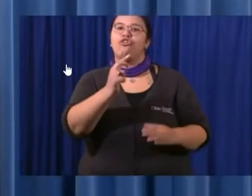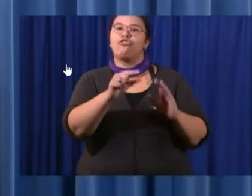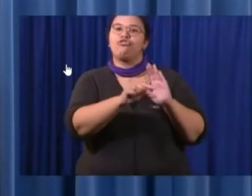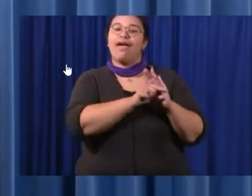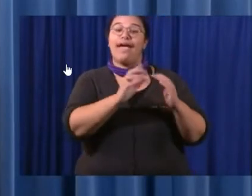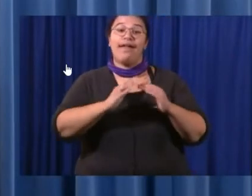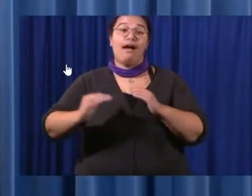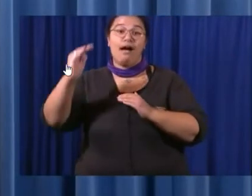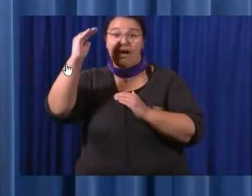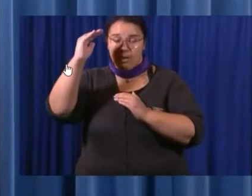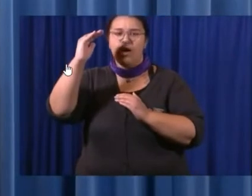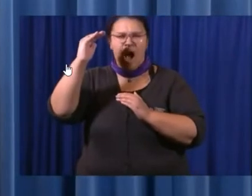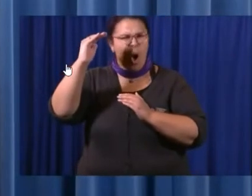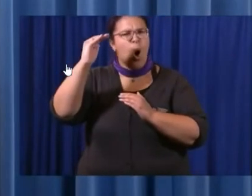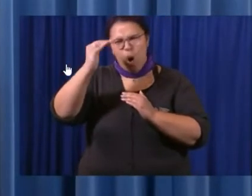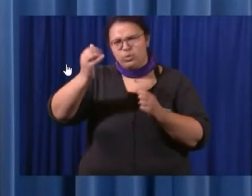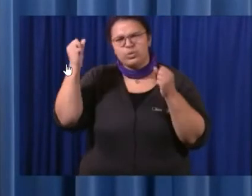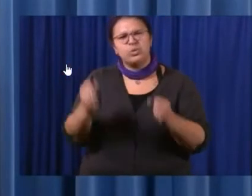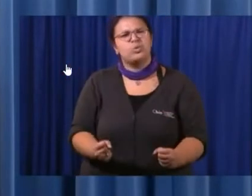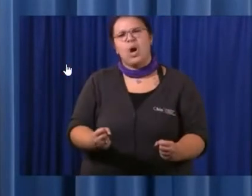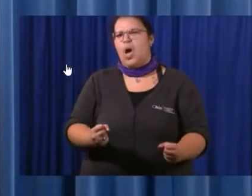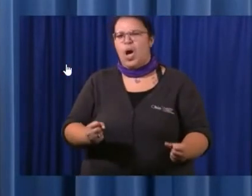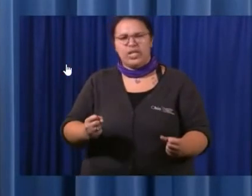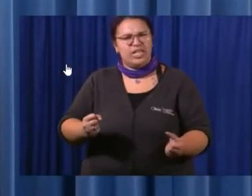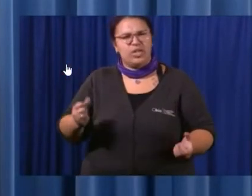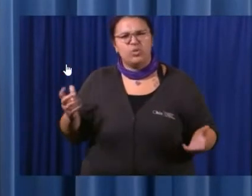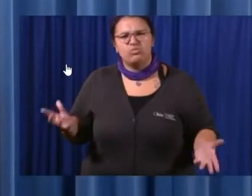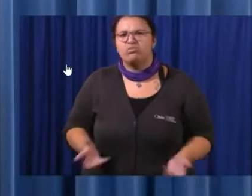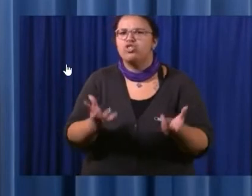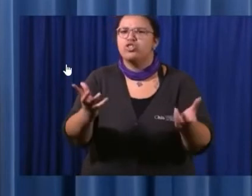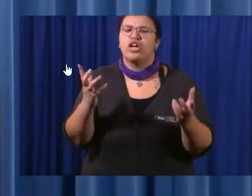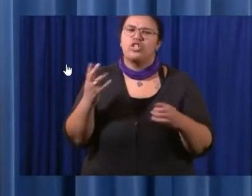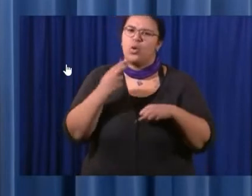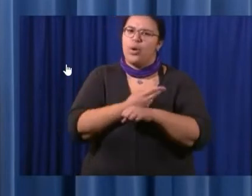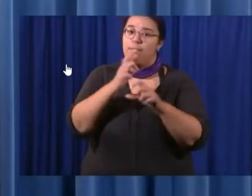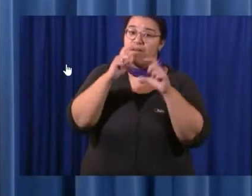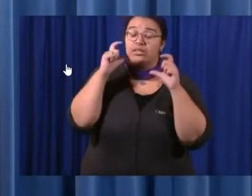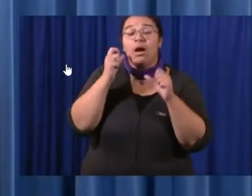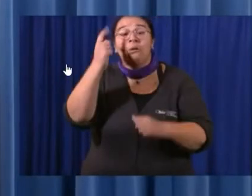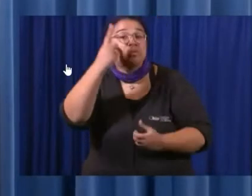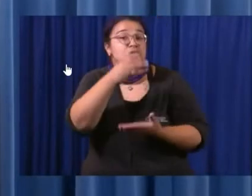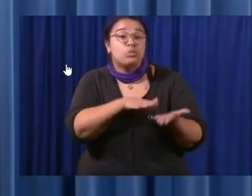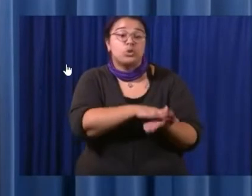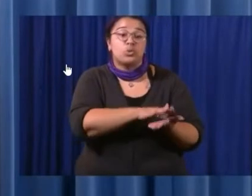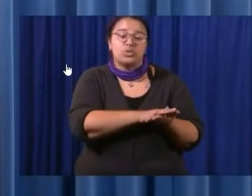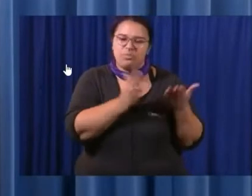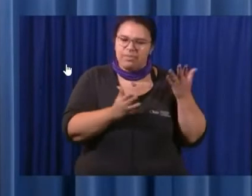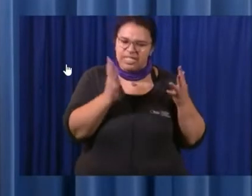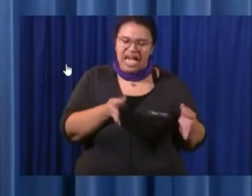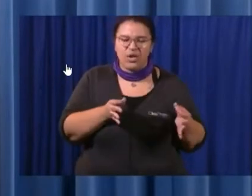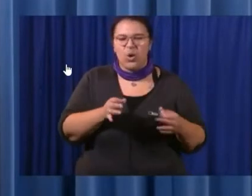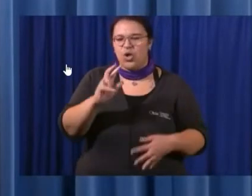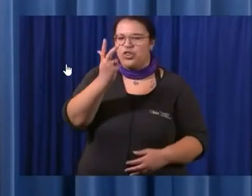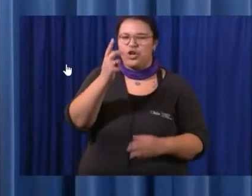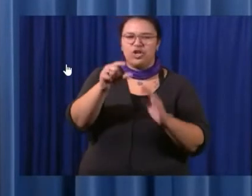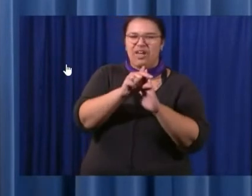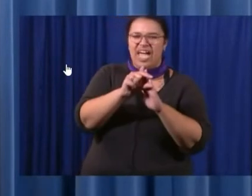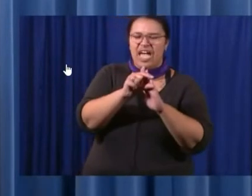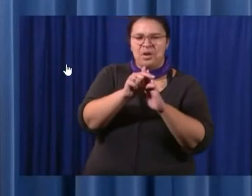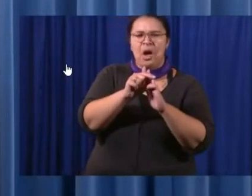certainly highly recommend that. Some schools will be doing the mask at an earlier age. Some may not be. But